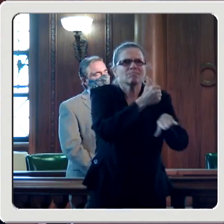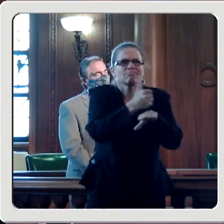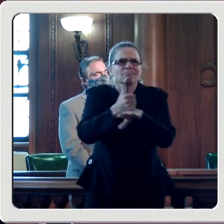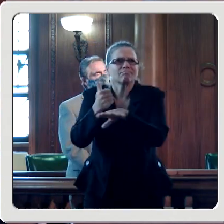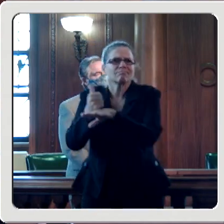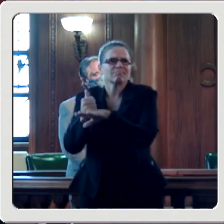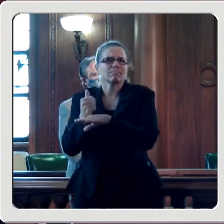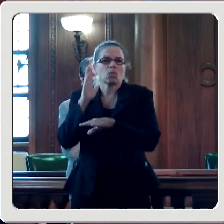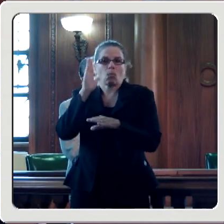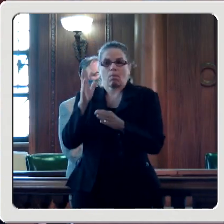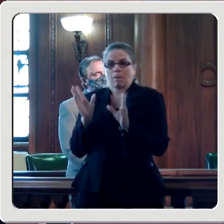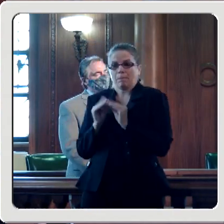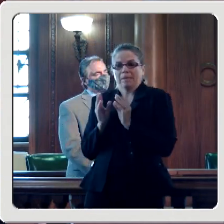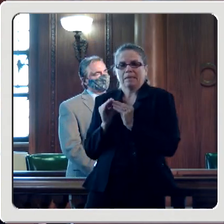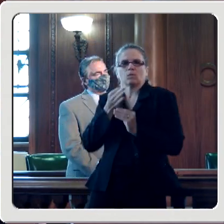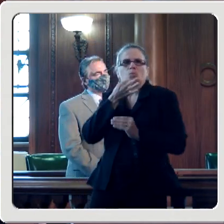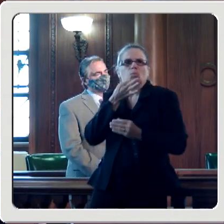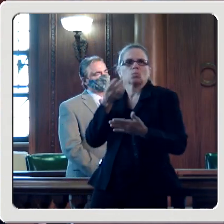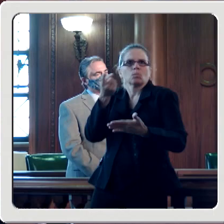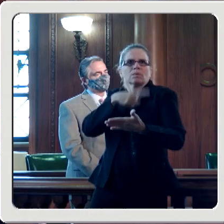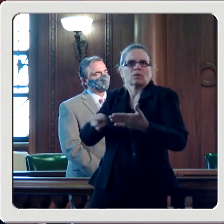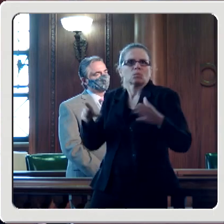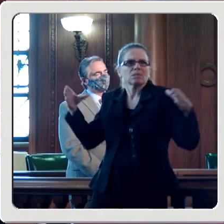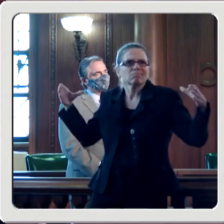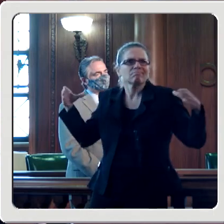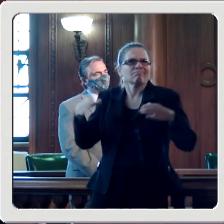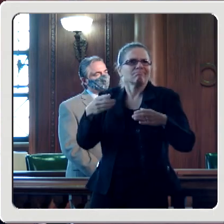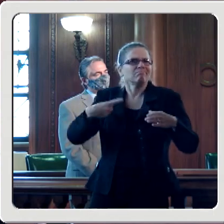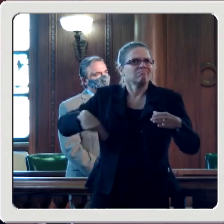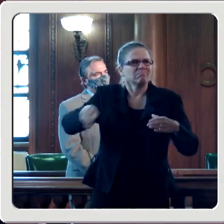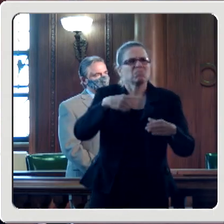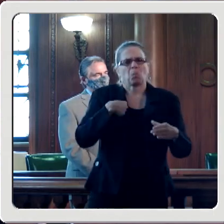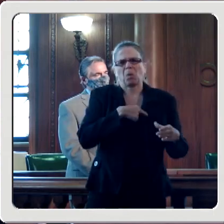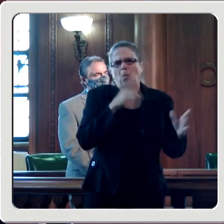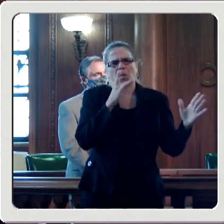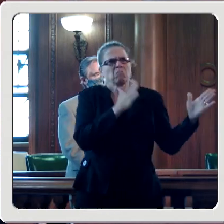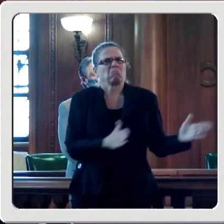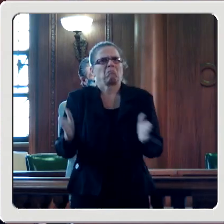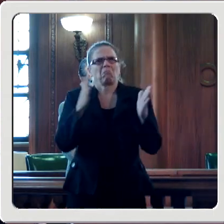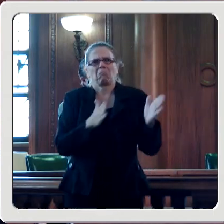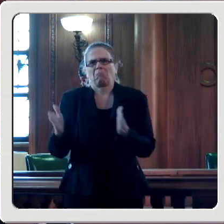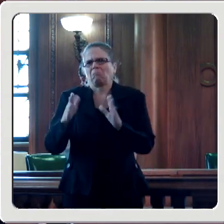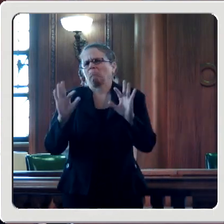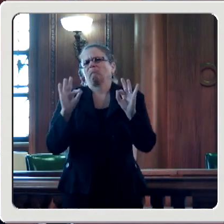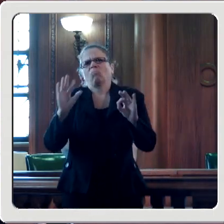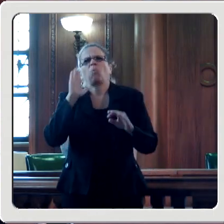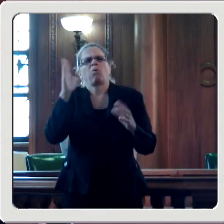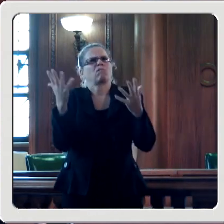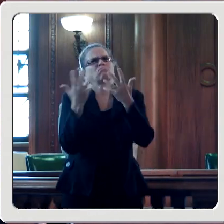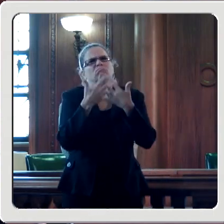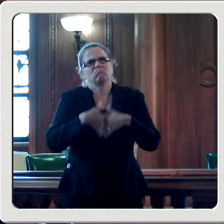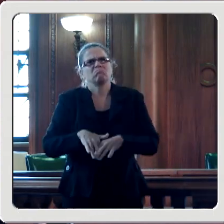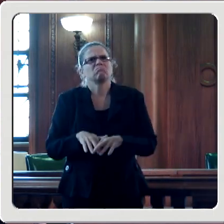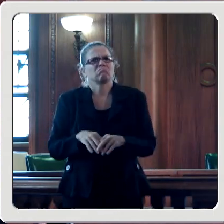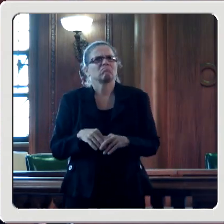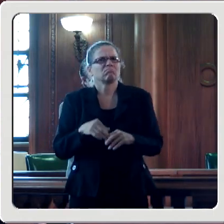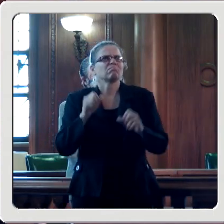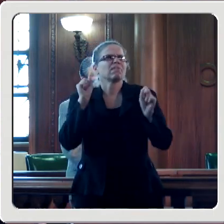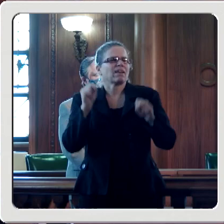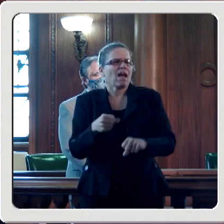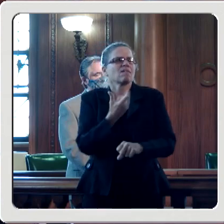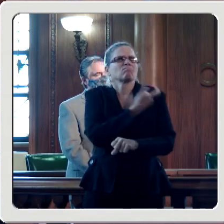am very confident that we will come up with a process that enables us to get this job